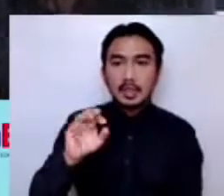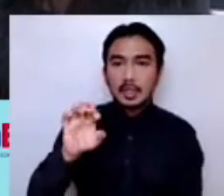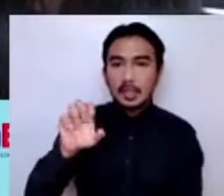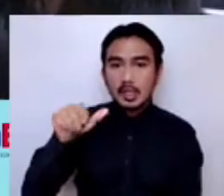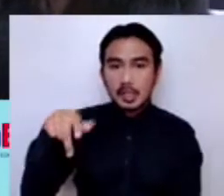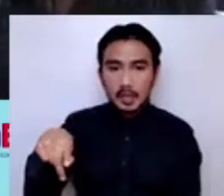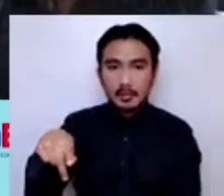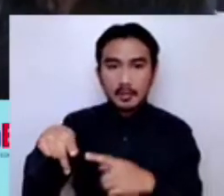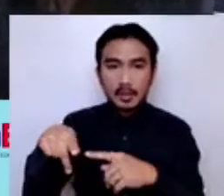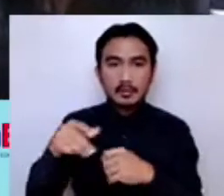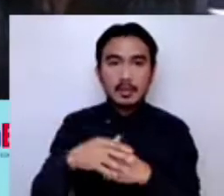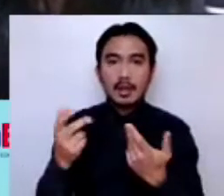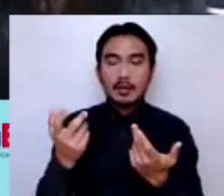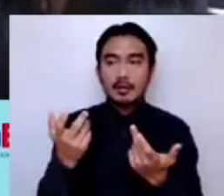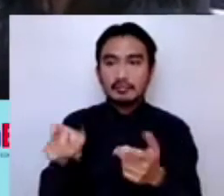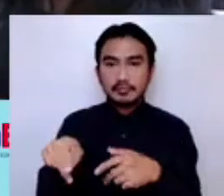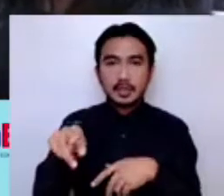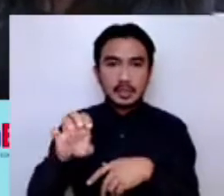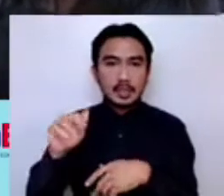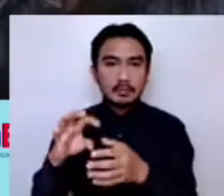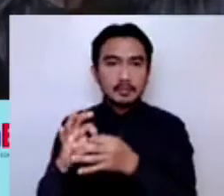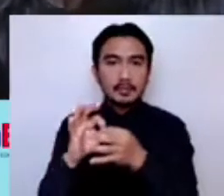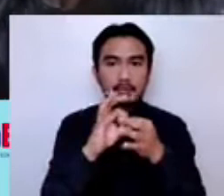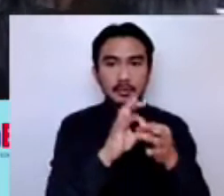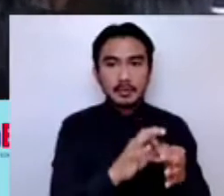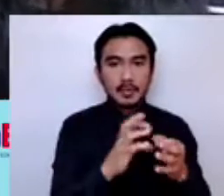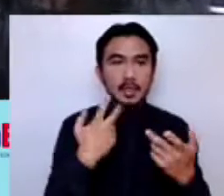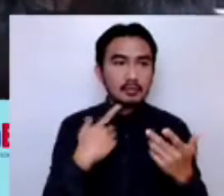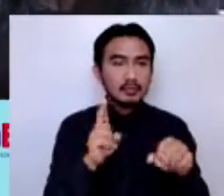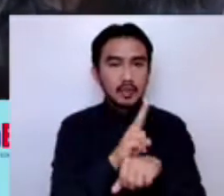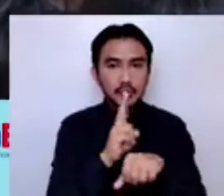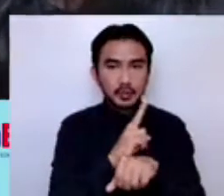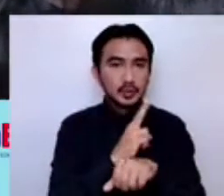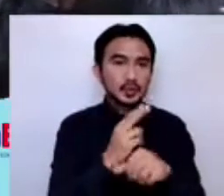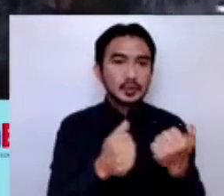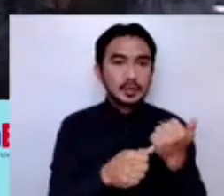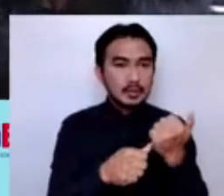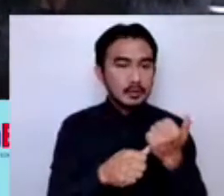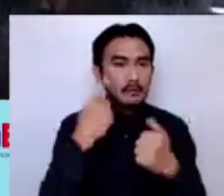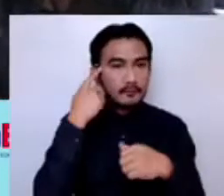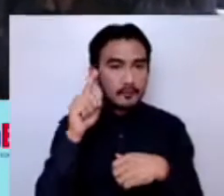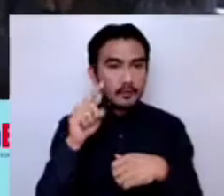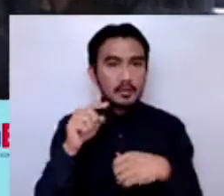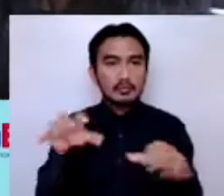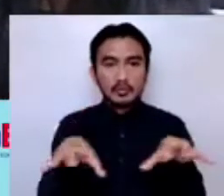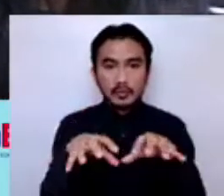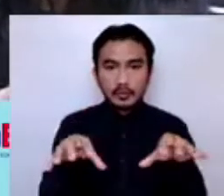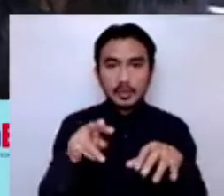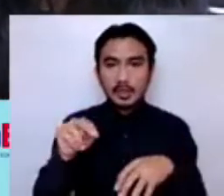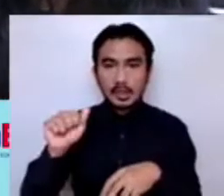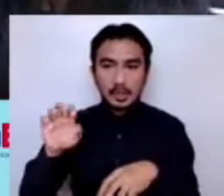of teachers or their professional development interventions, we will be working with our NAEAP family to